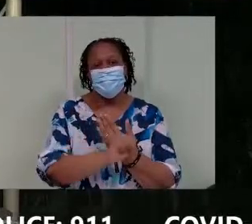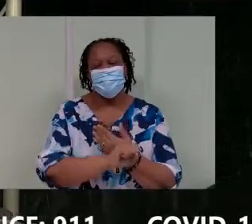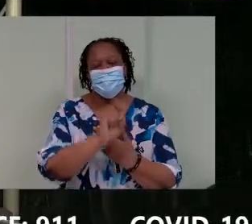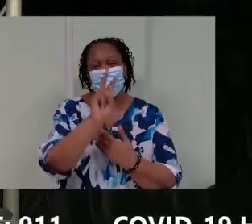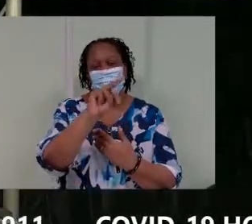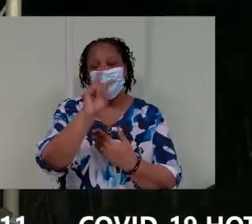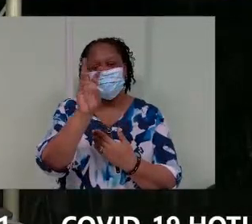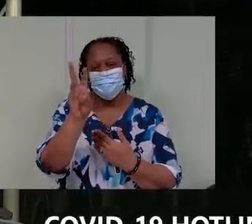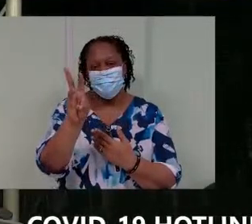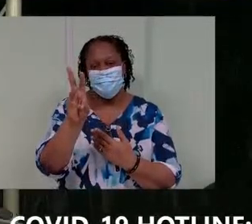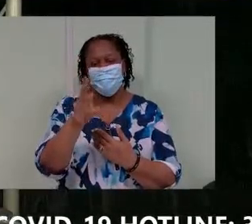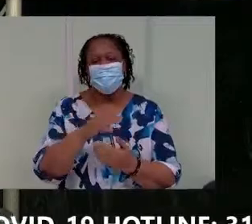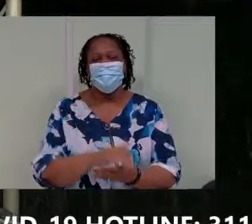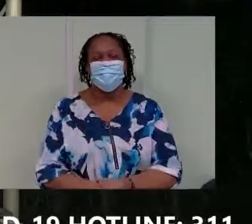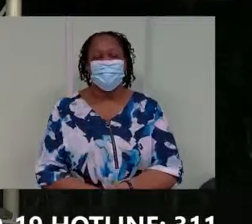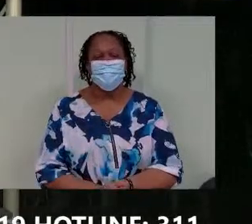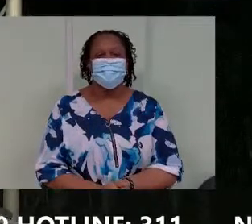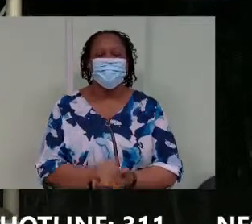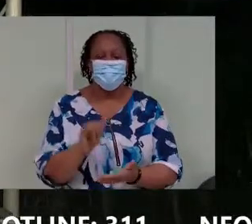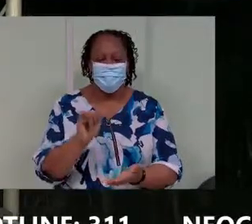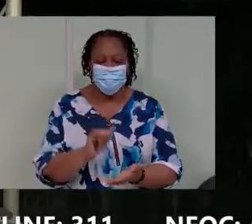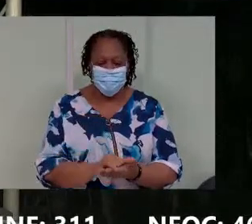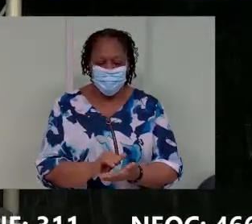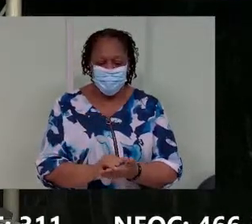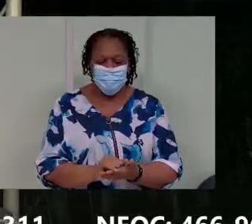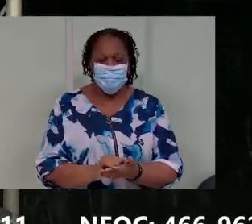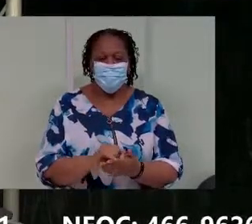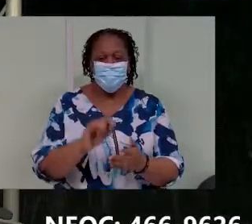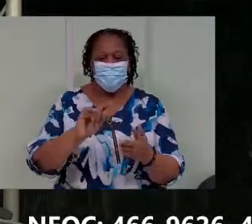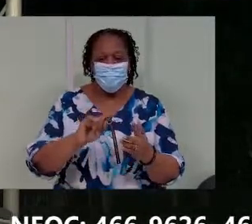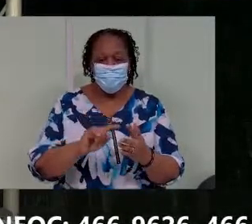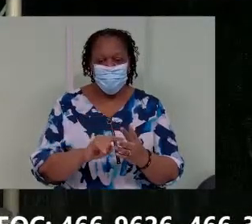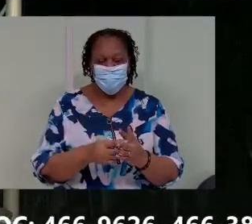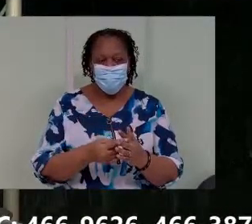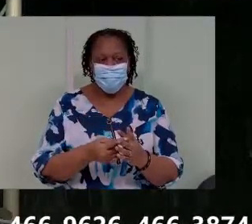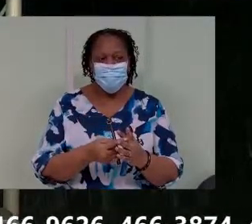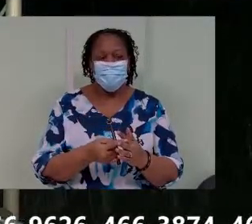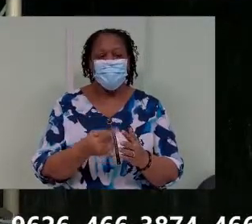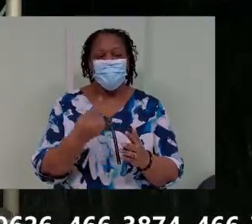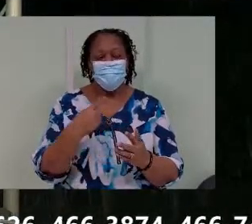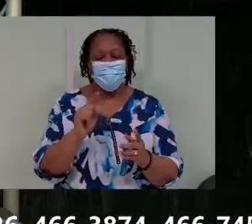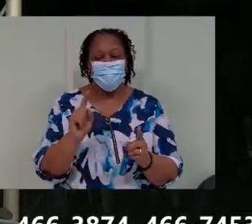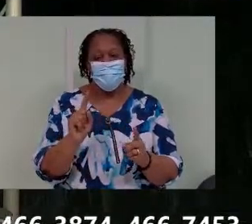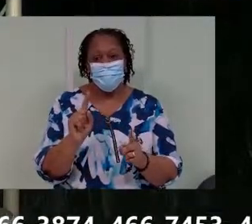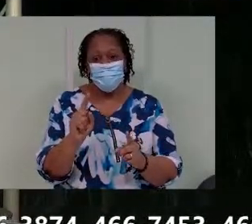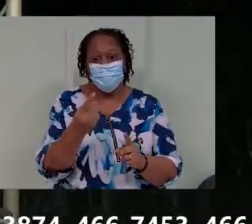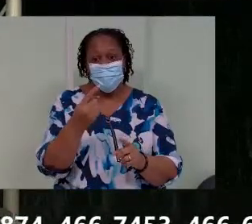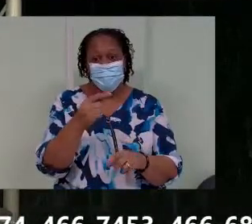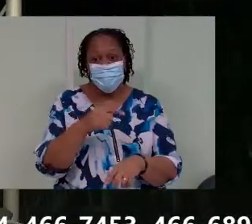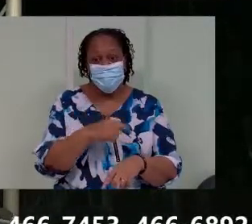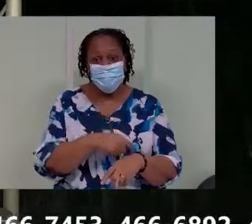These regulations further prepares us for the first phase reopening of the borders.